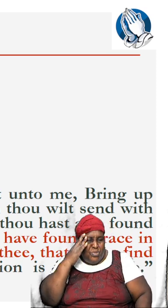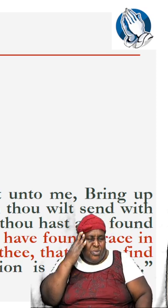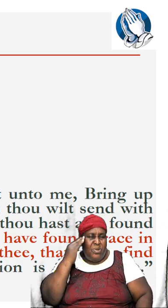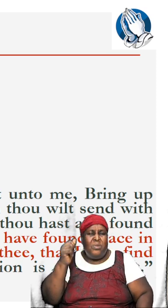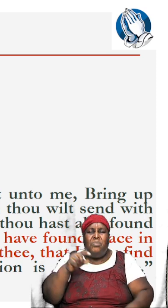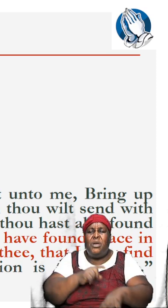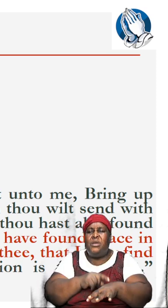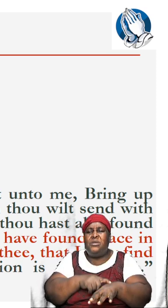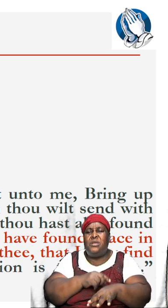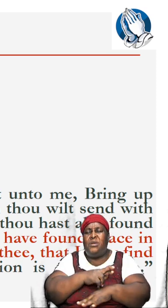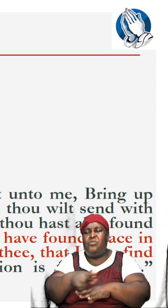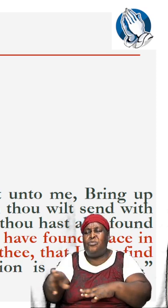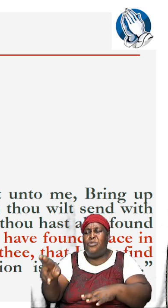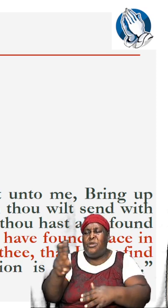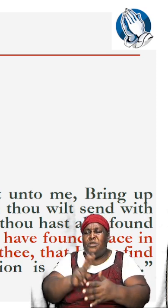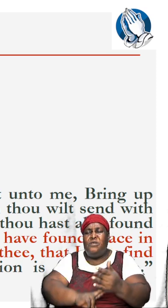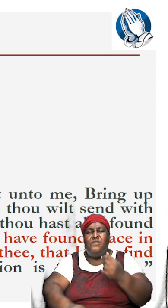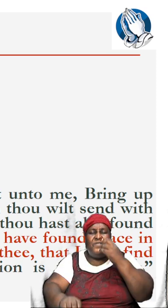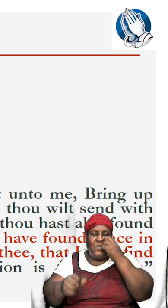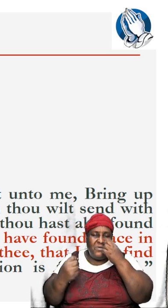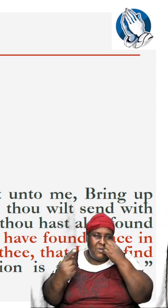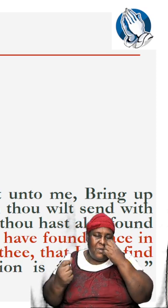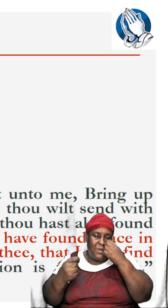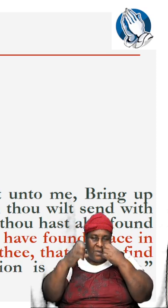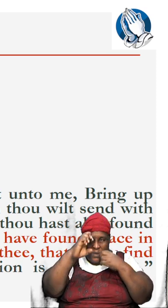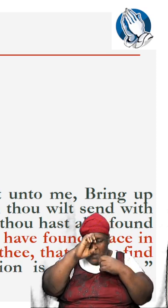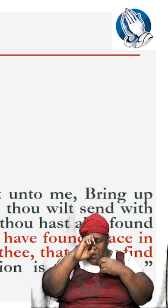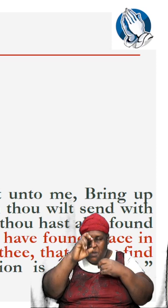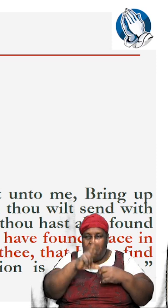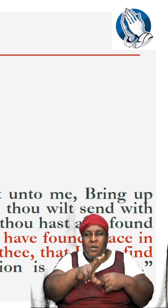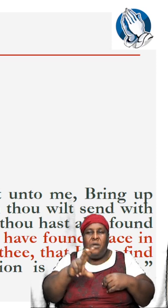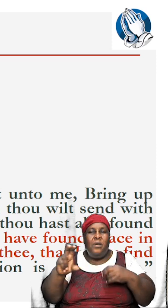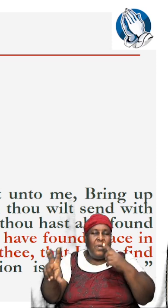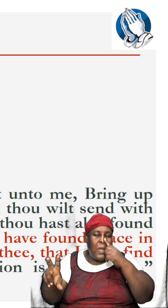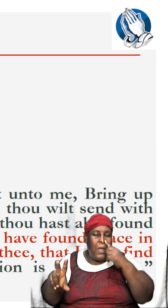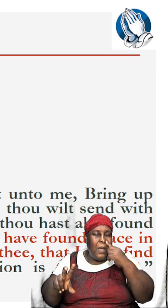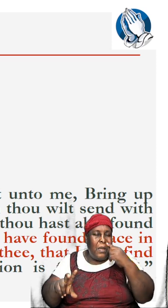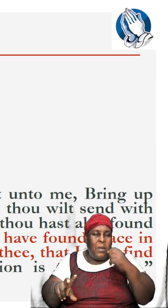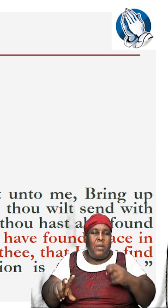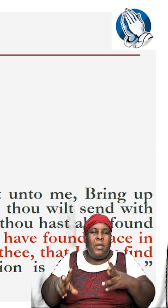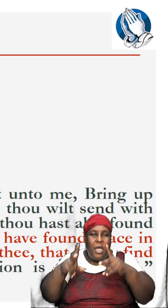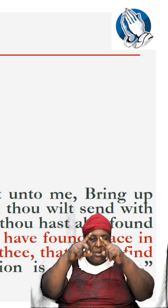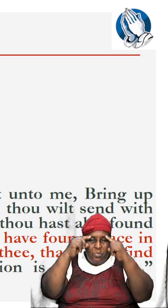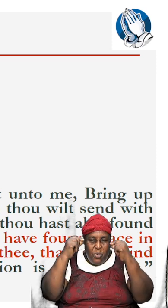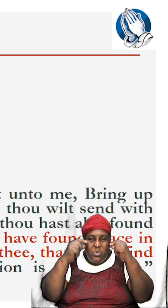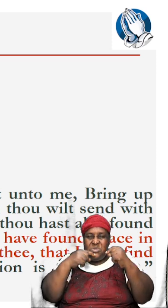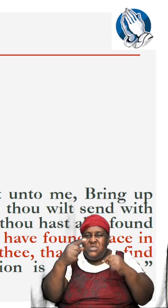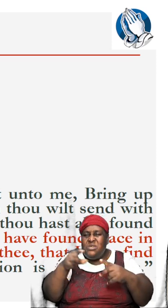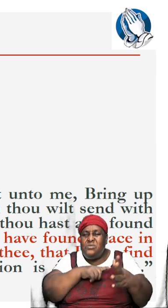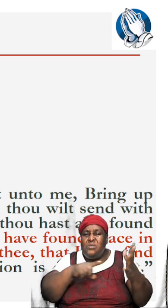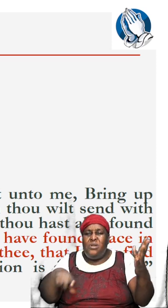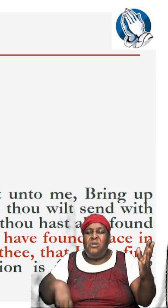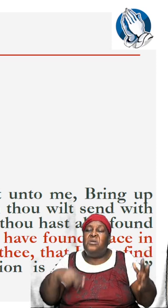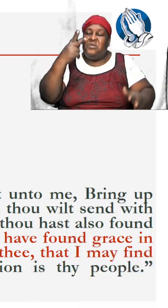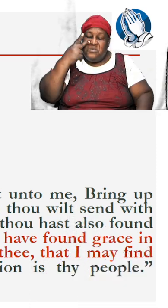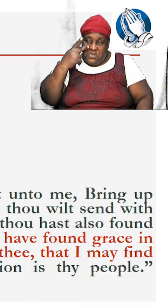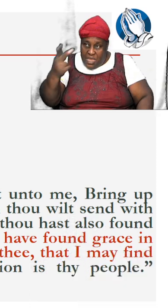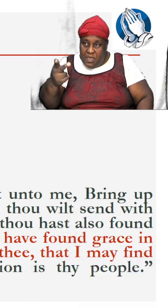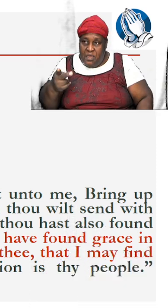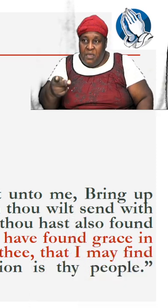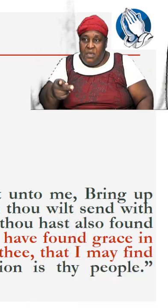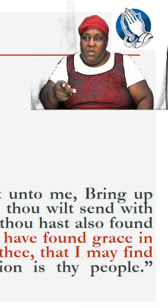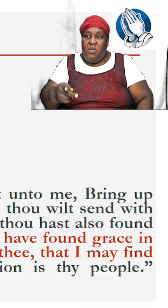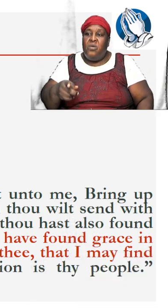reach verse 11 of Exodus chapter 33, the Bible said, "And Moses said to the Lord, See,